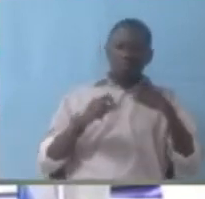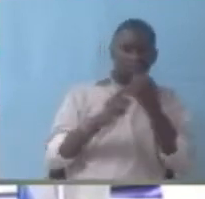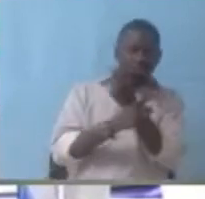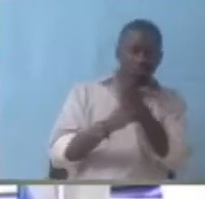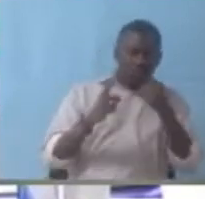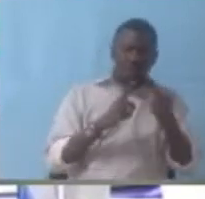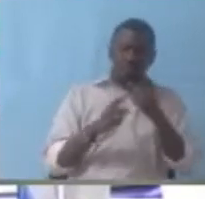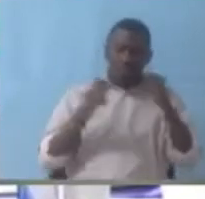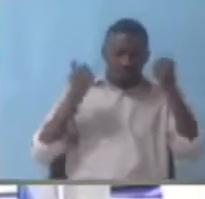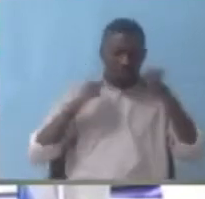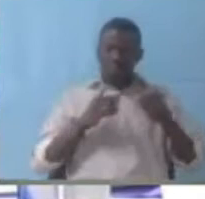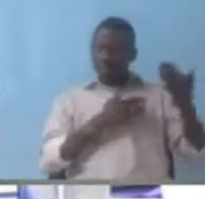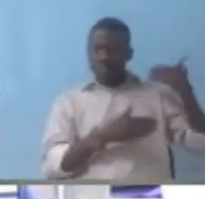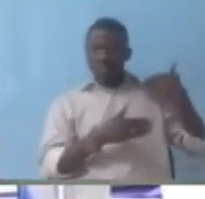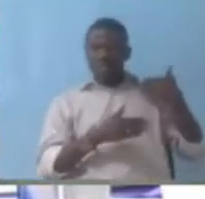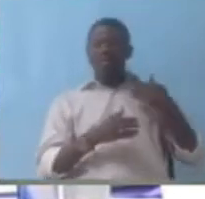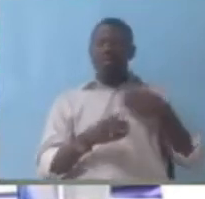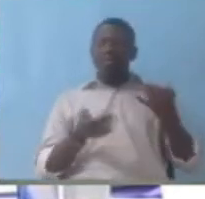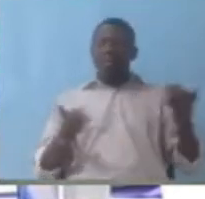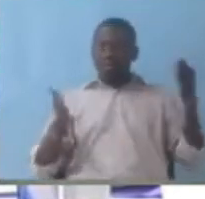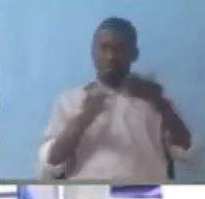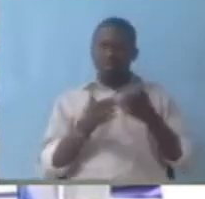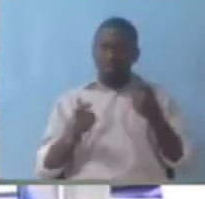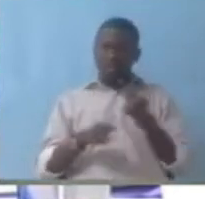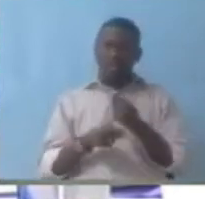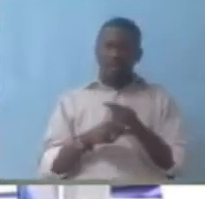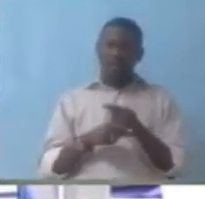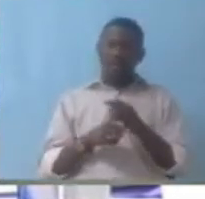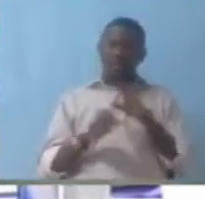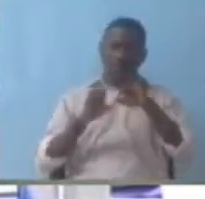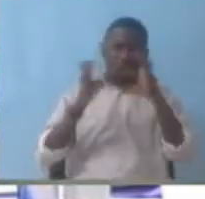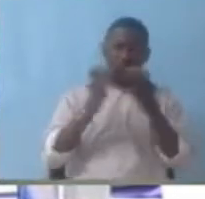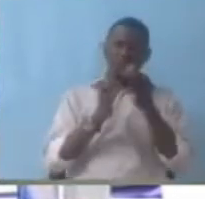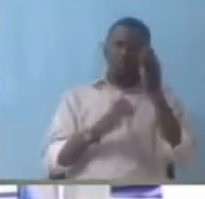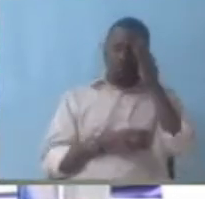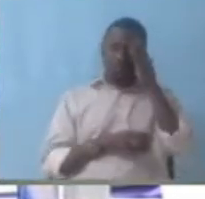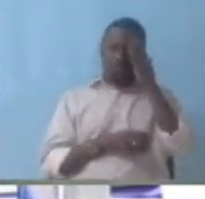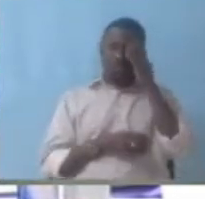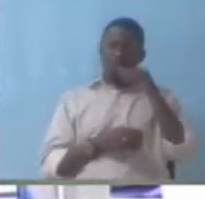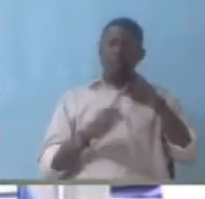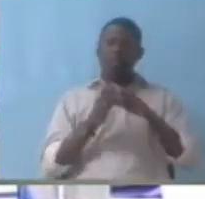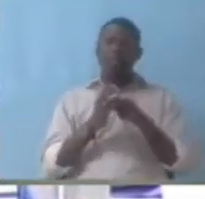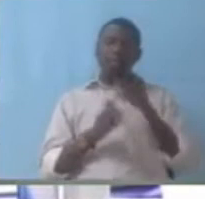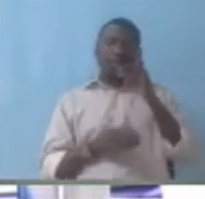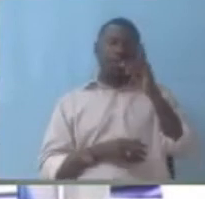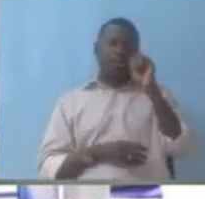as far as the Gambian public was concerned, the decree certainly had the force of law.